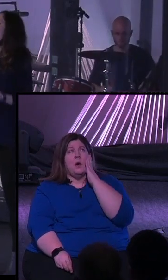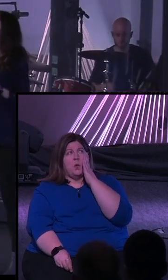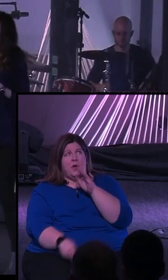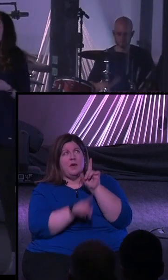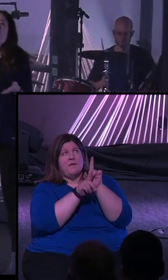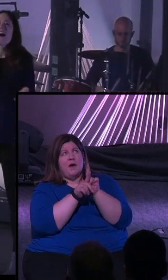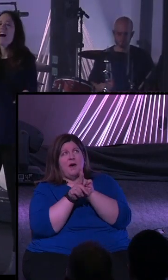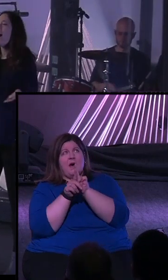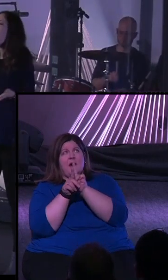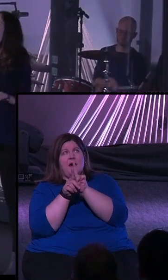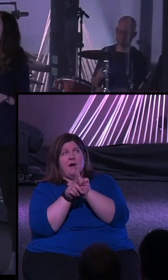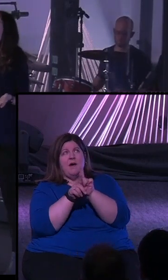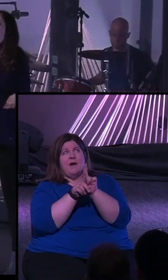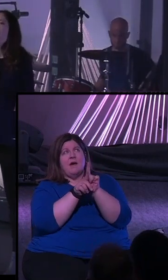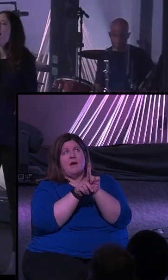will